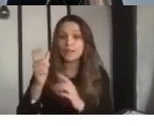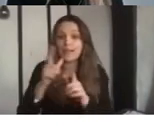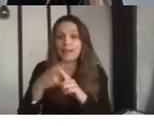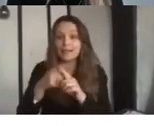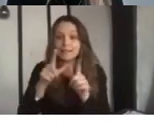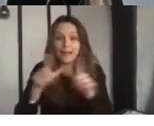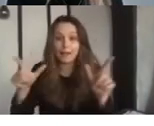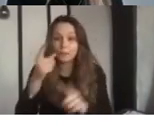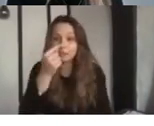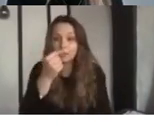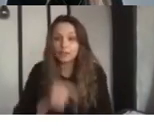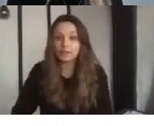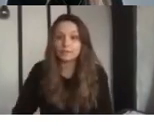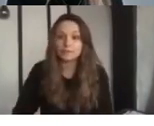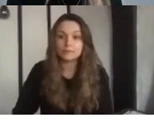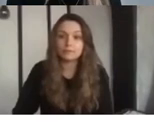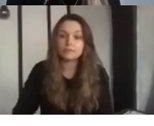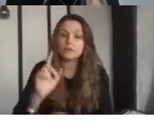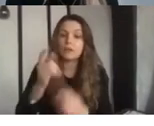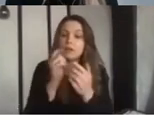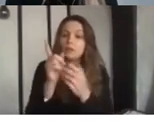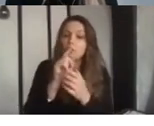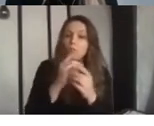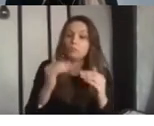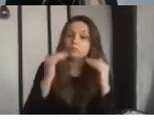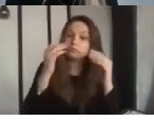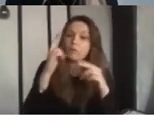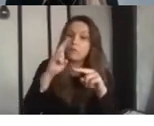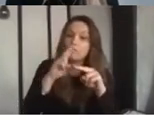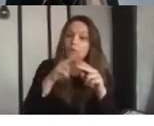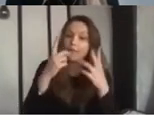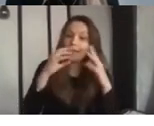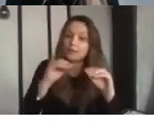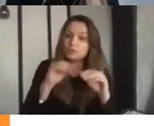further education, the world of work, and the day-to-day life.